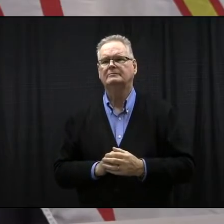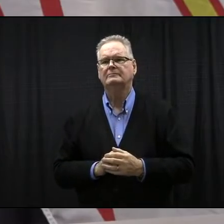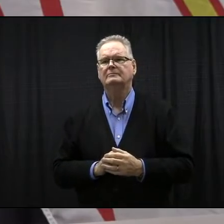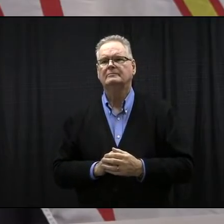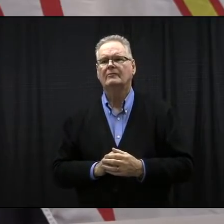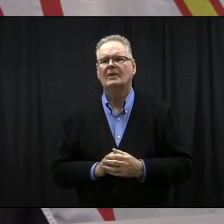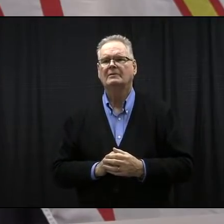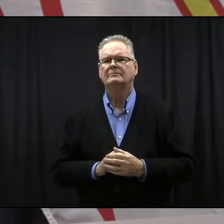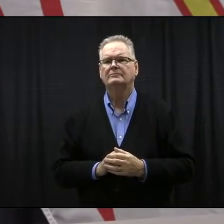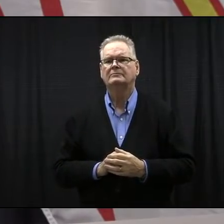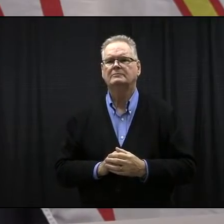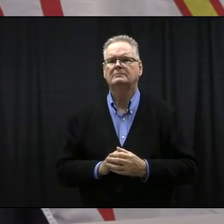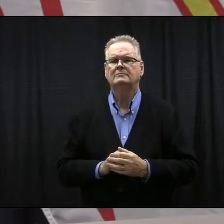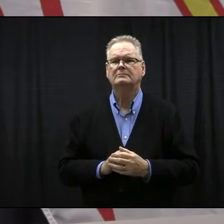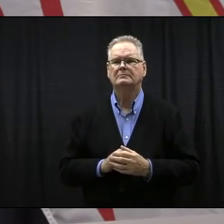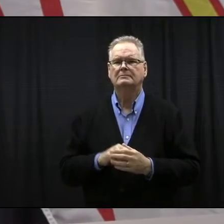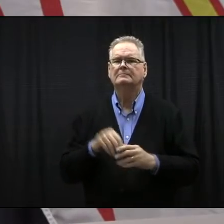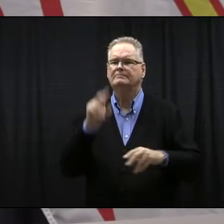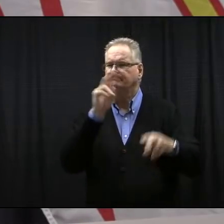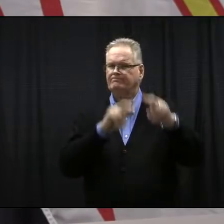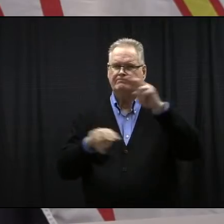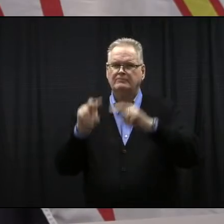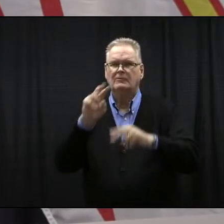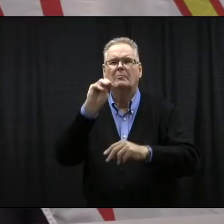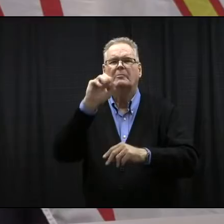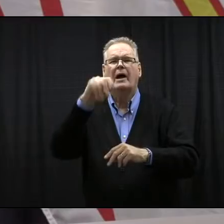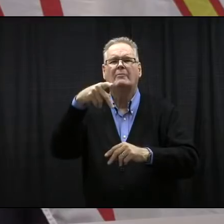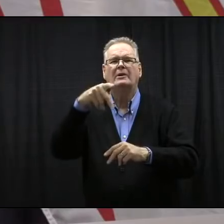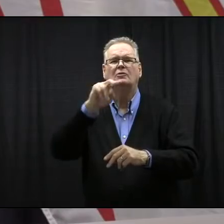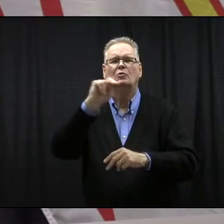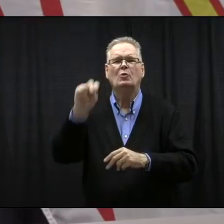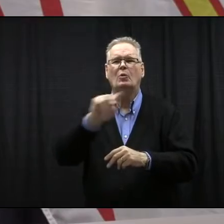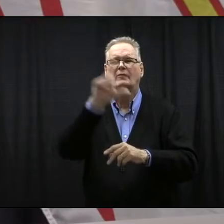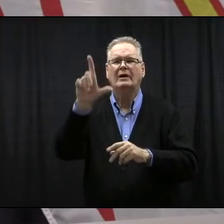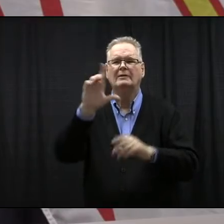make sure that we're doing what we need to do to get those rates higher as well.